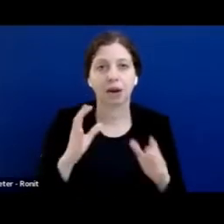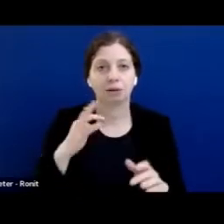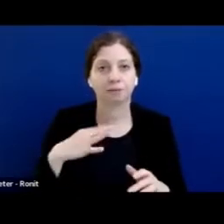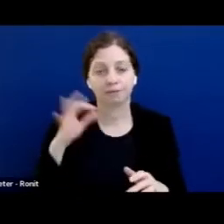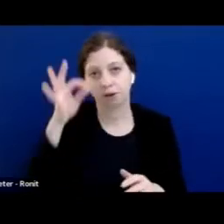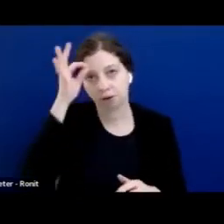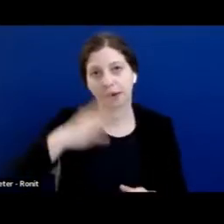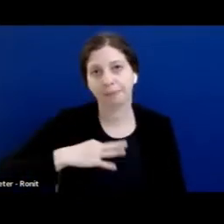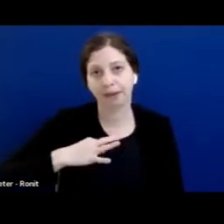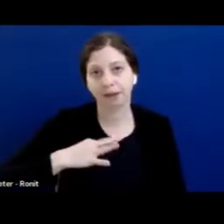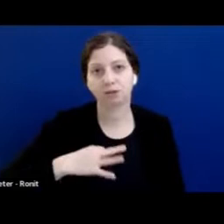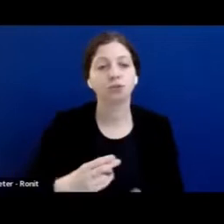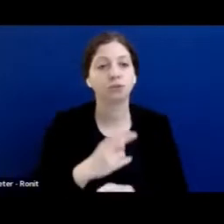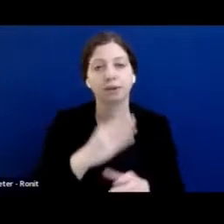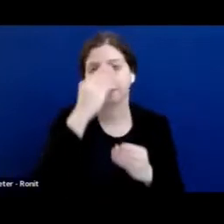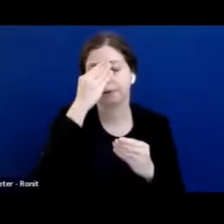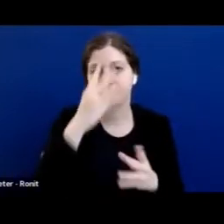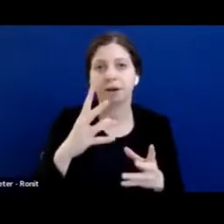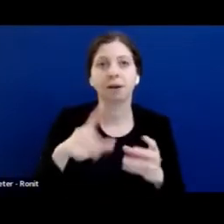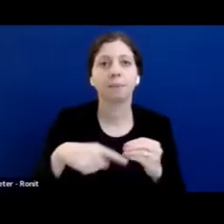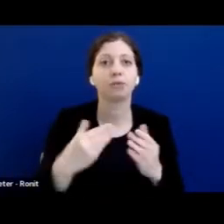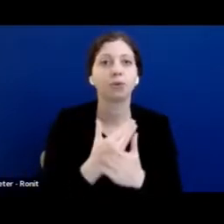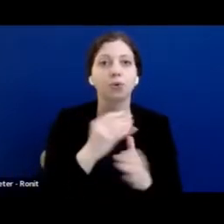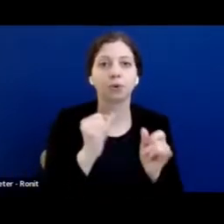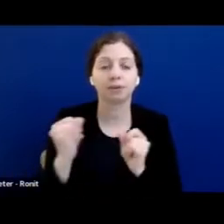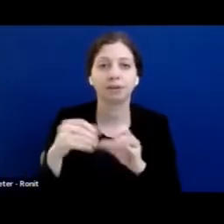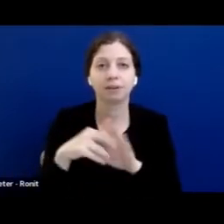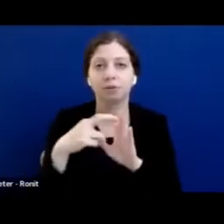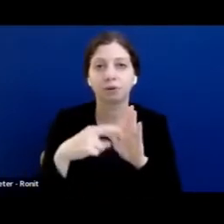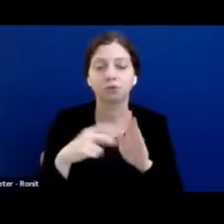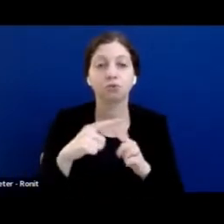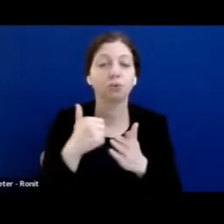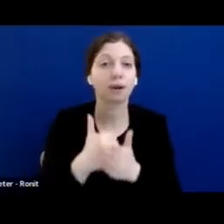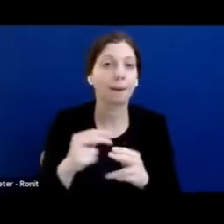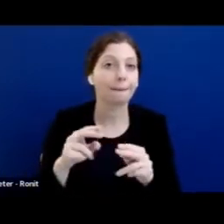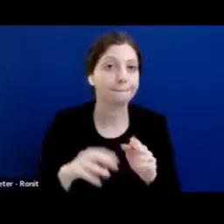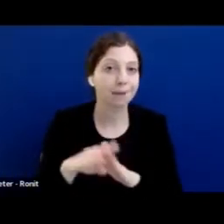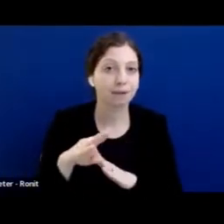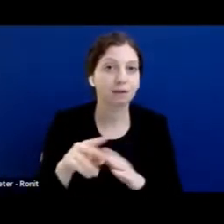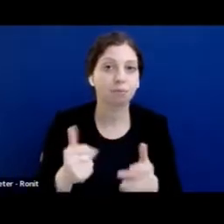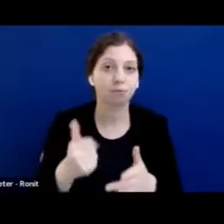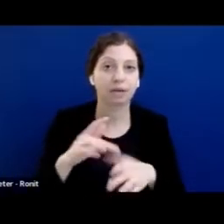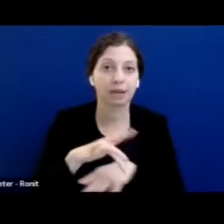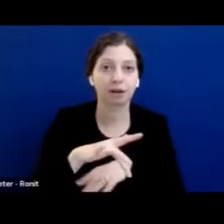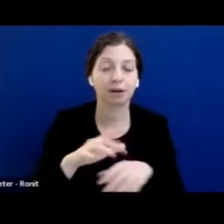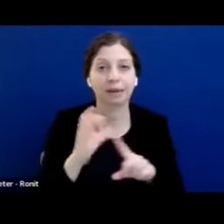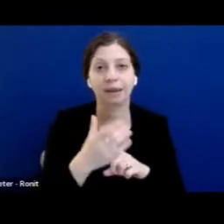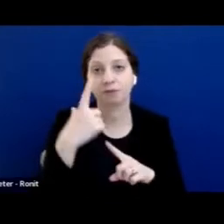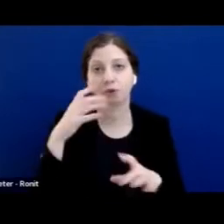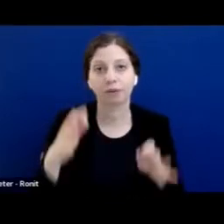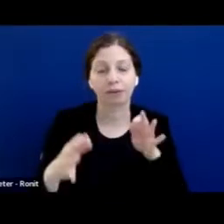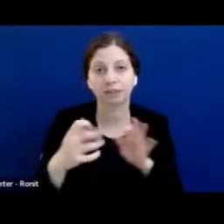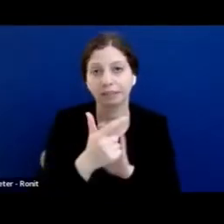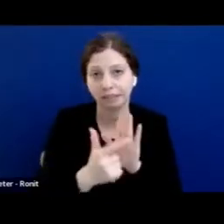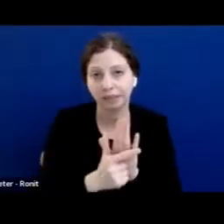We also just used this information about the number of new individuals in the registry to help build a preliminary case for legislation being considered by the Virginia